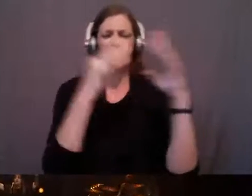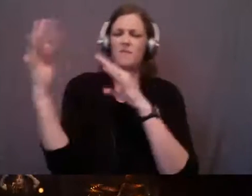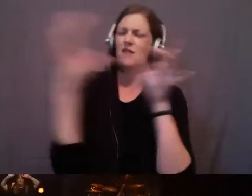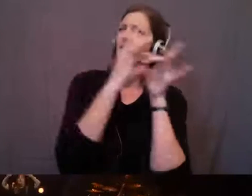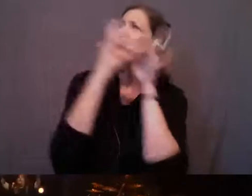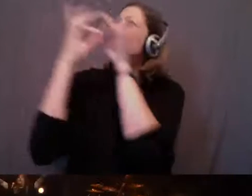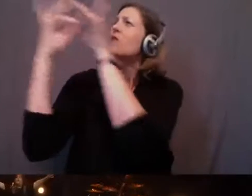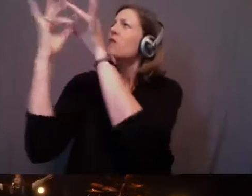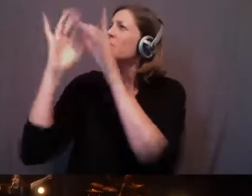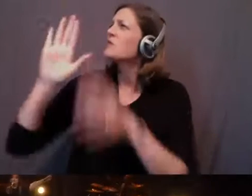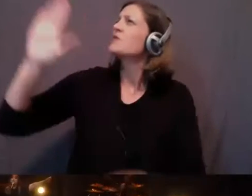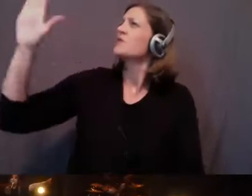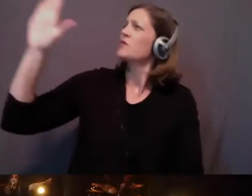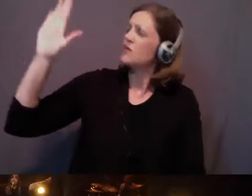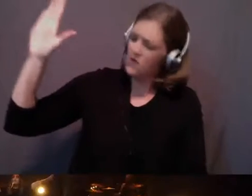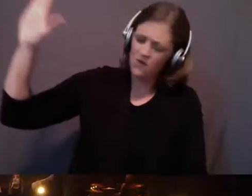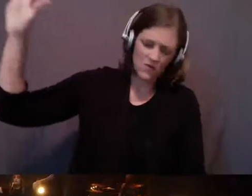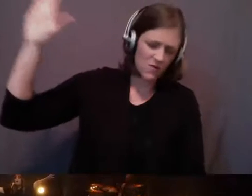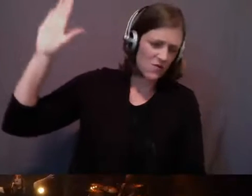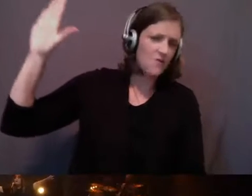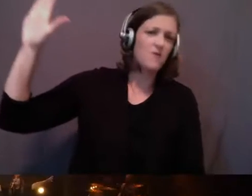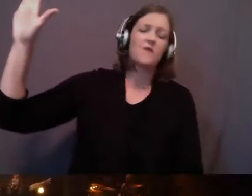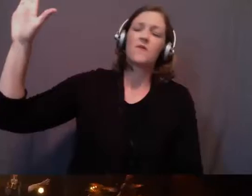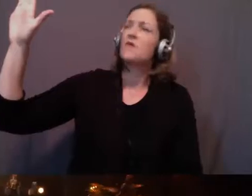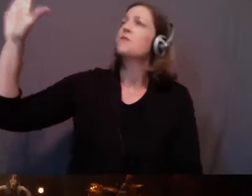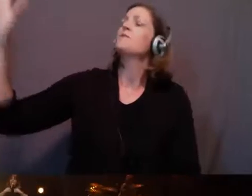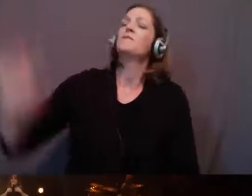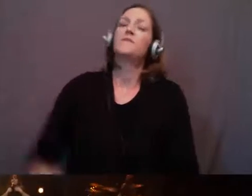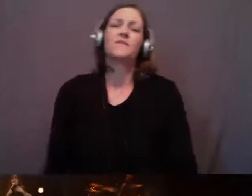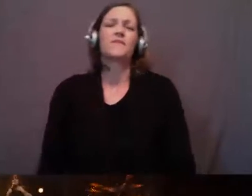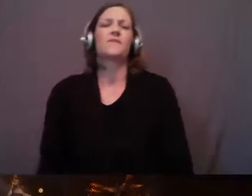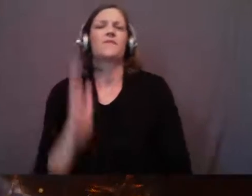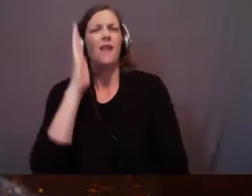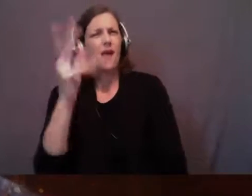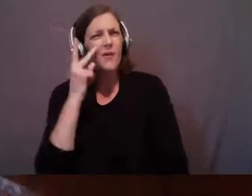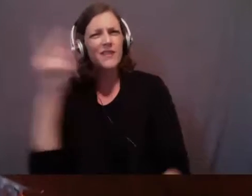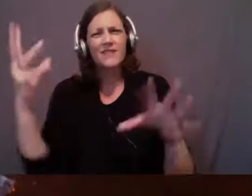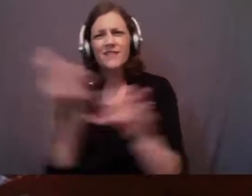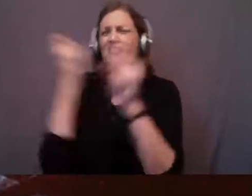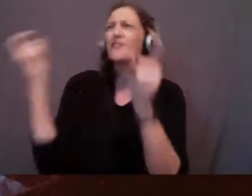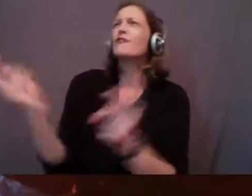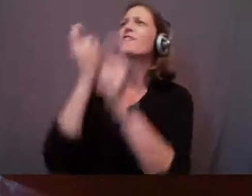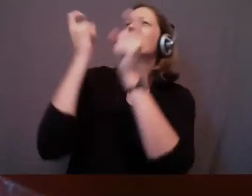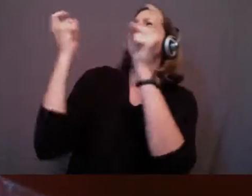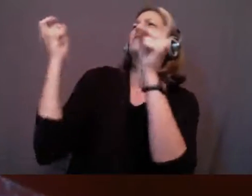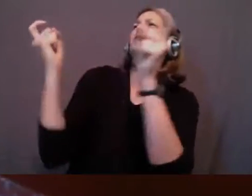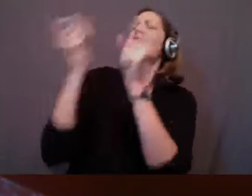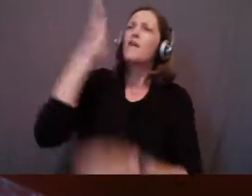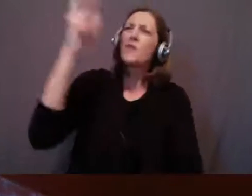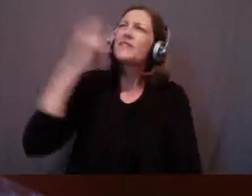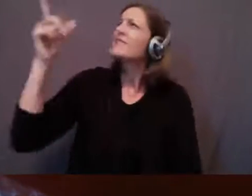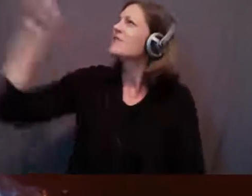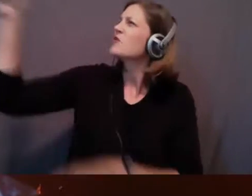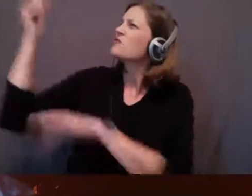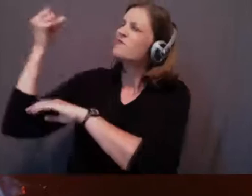battle belongs to you, Lord. 'Cause I'm gonna see a victory. 'Cause I'm